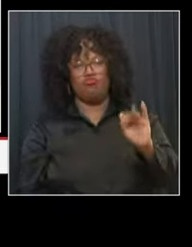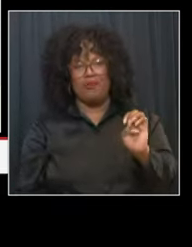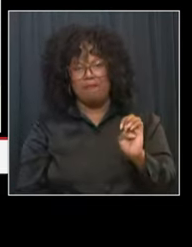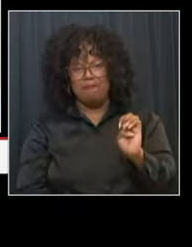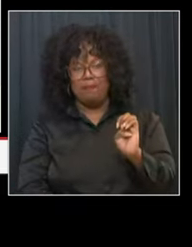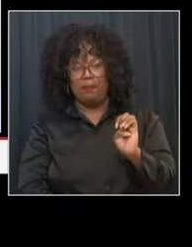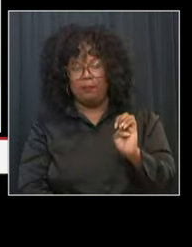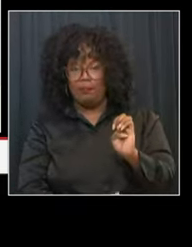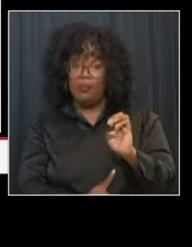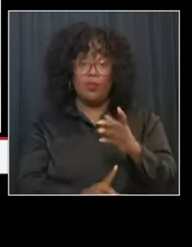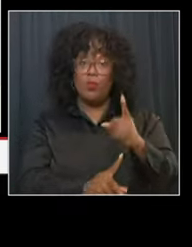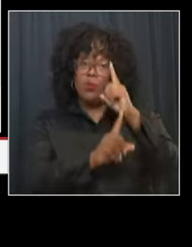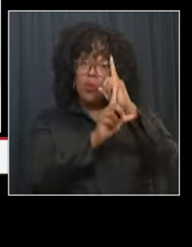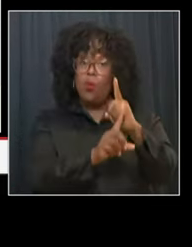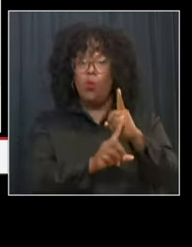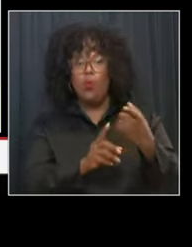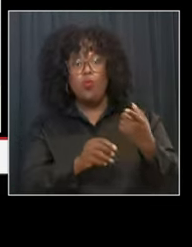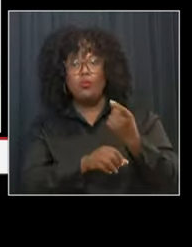to thrive.